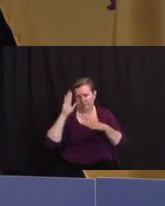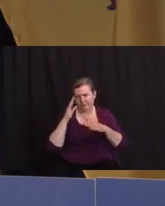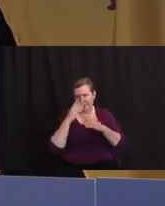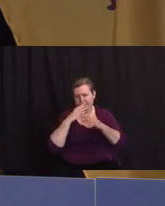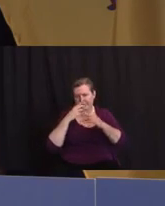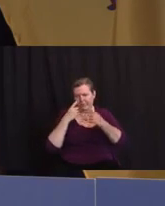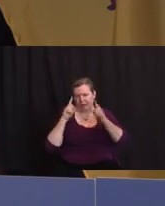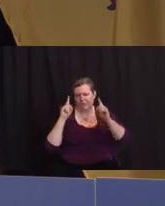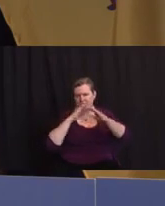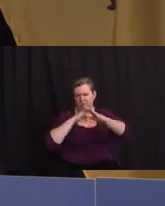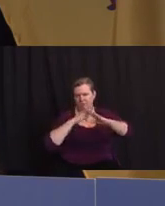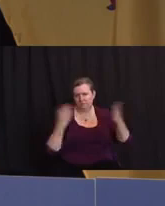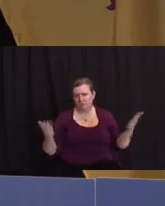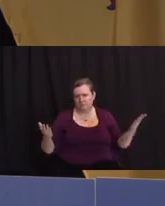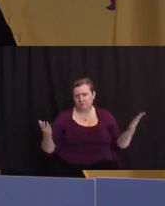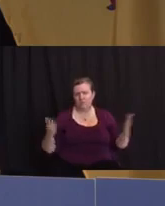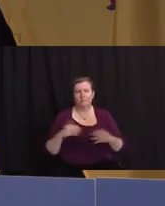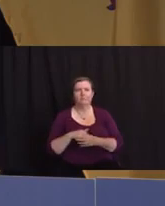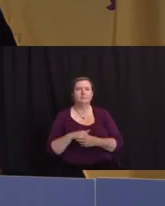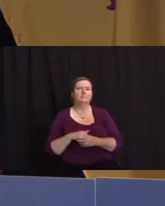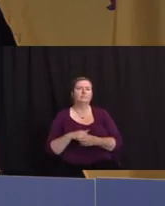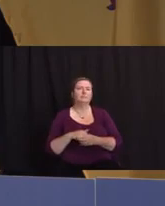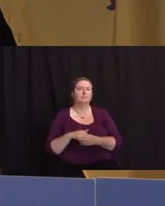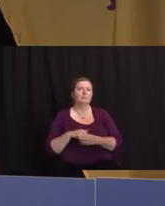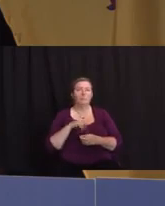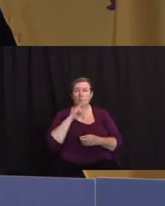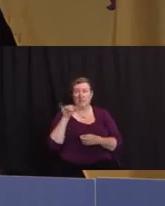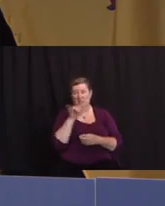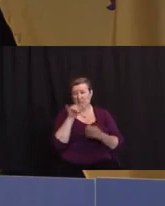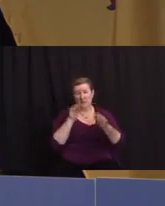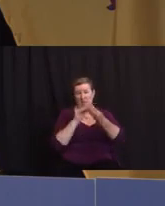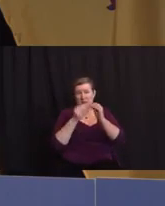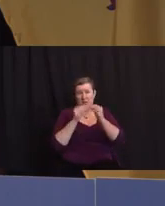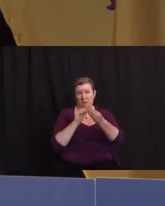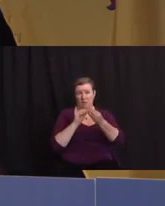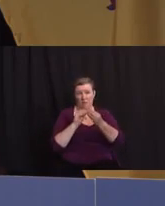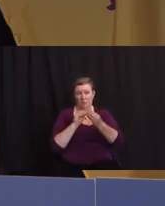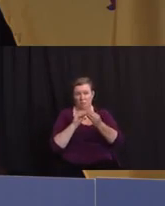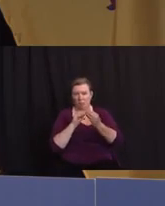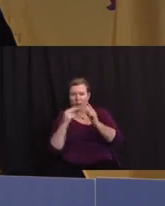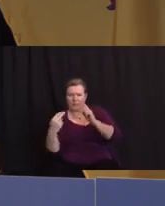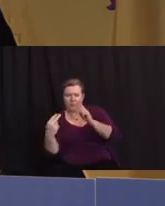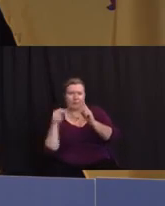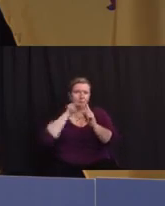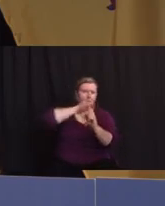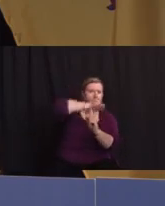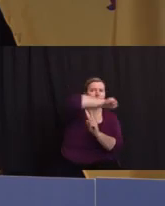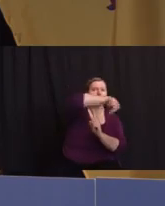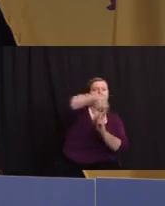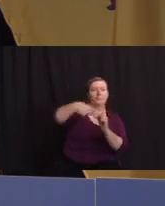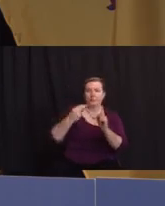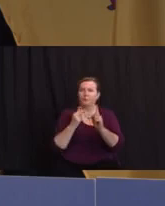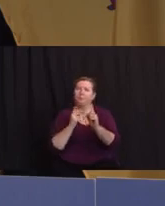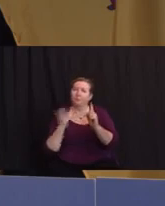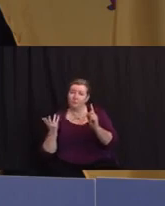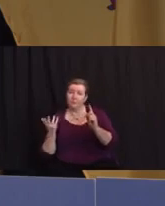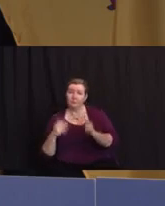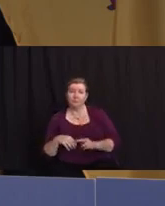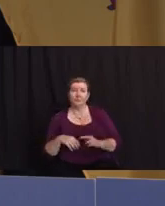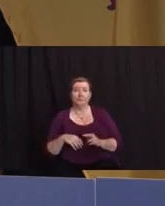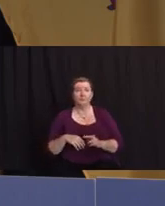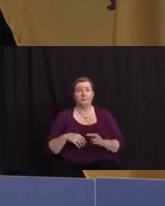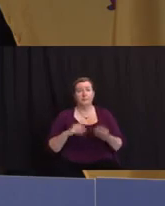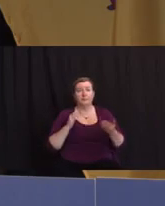effective. So it's really the same numbers, looking at it slightly different. It's a question about whether you're comparing it to,